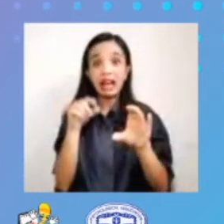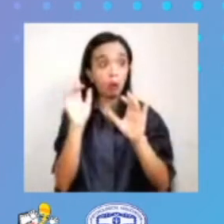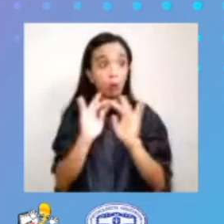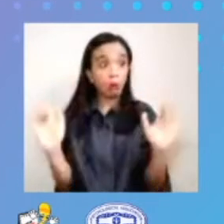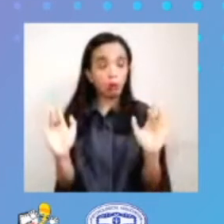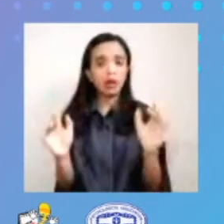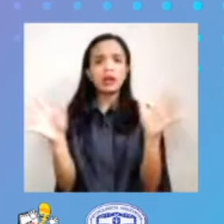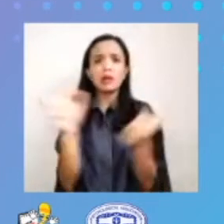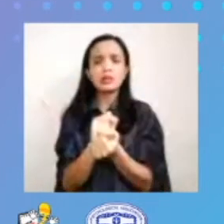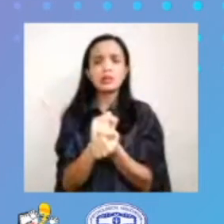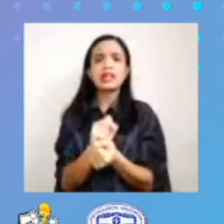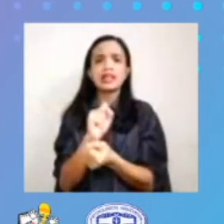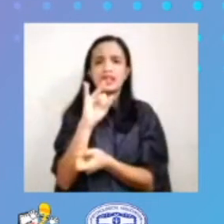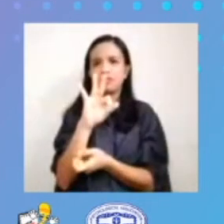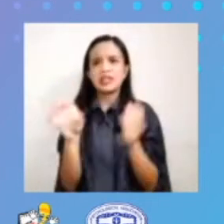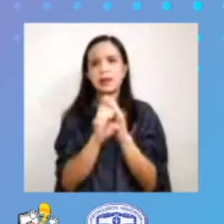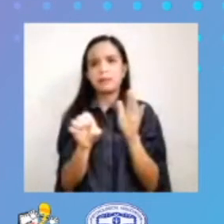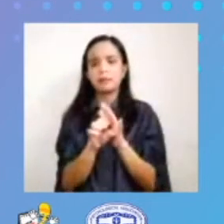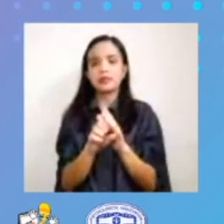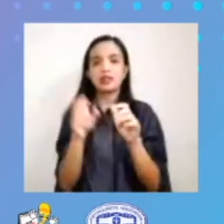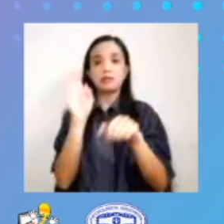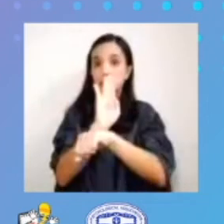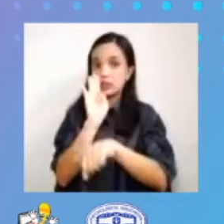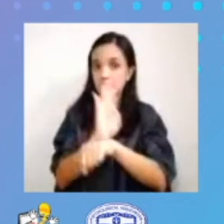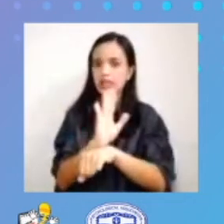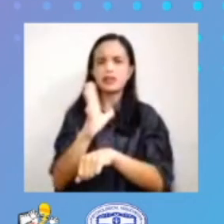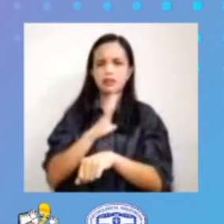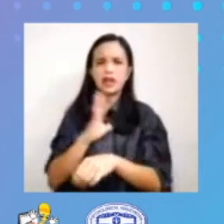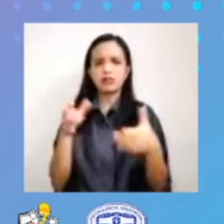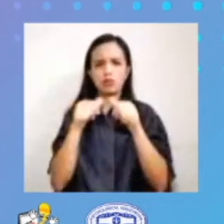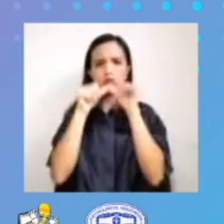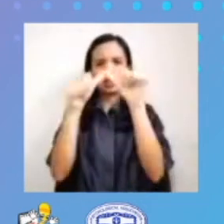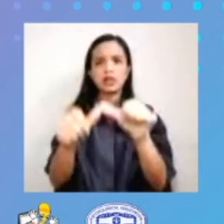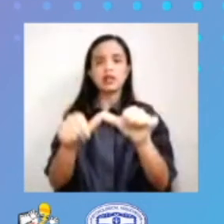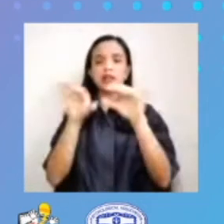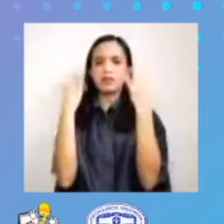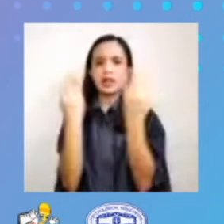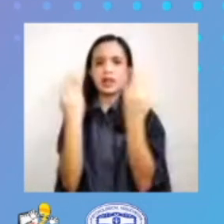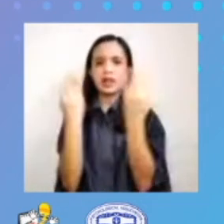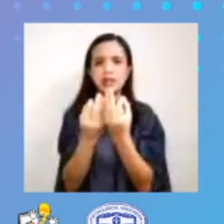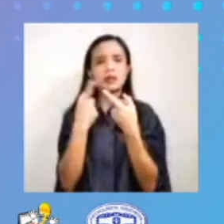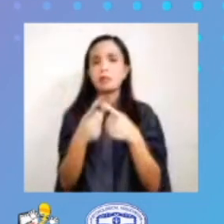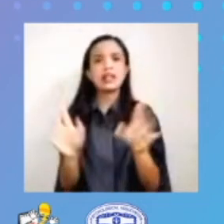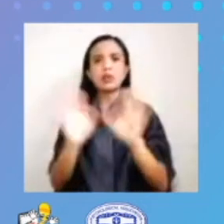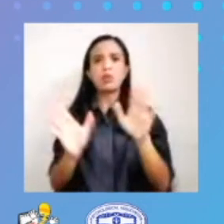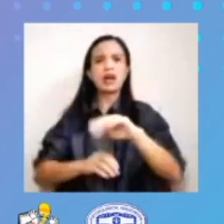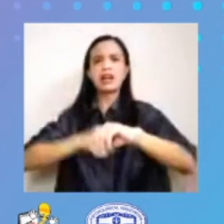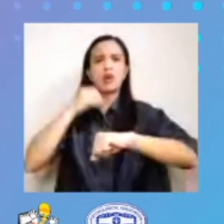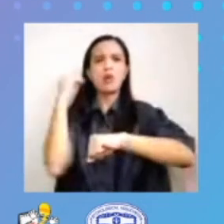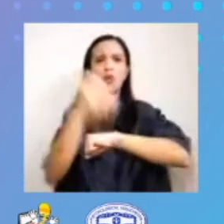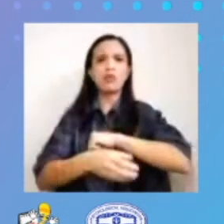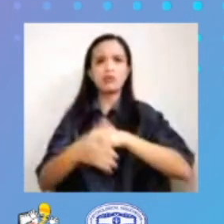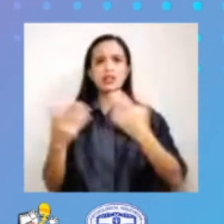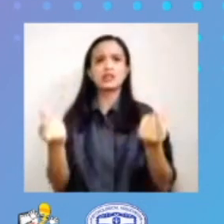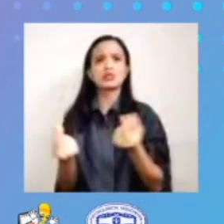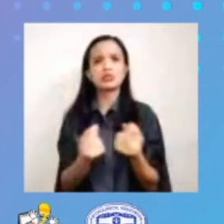our, immune system and trying to, sabi ni Enzo, bulletproof ourselves.